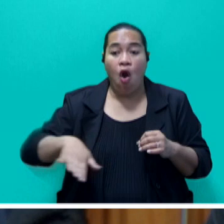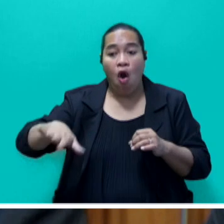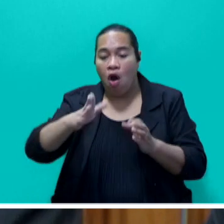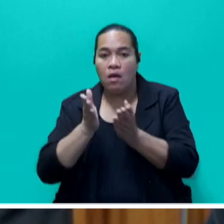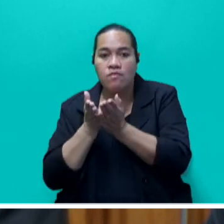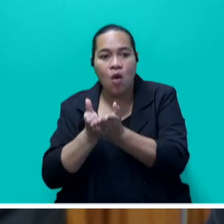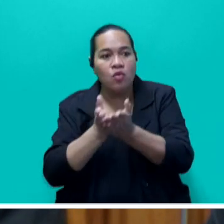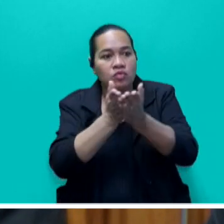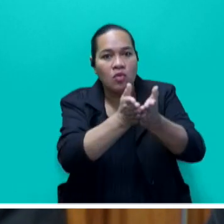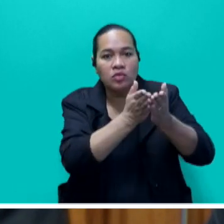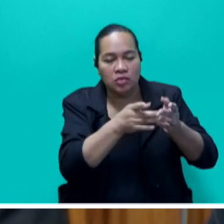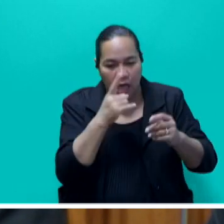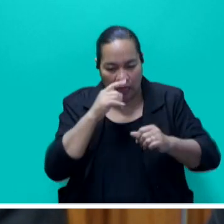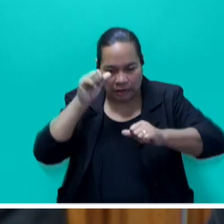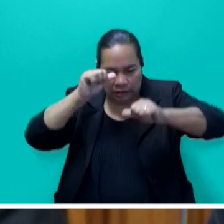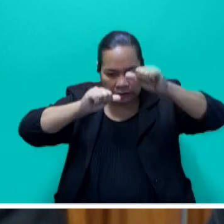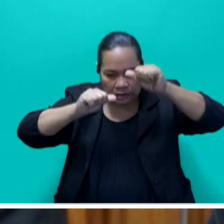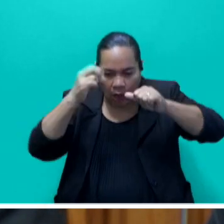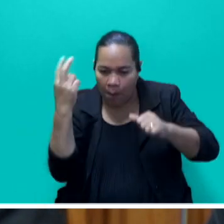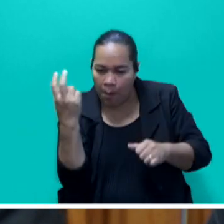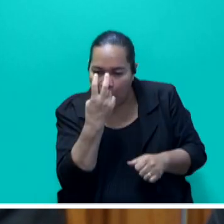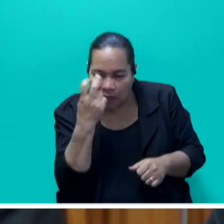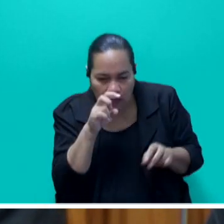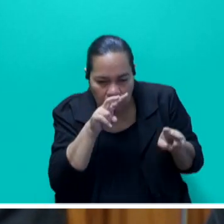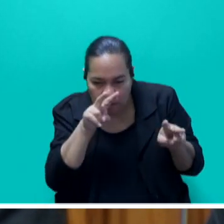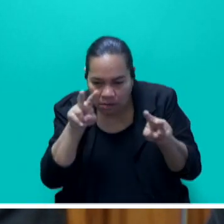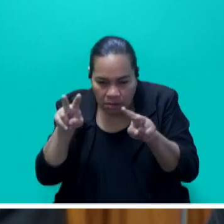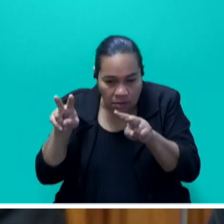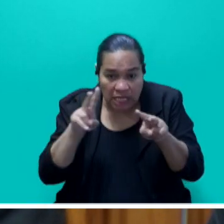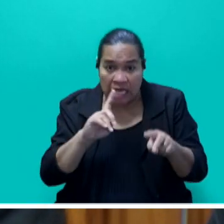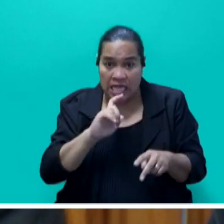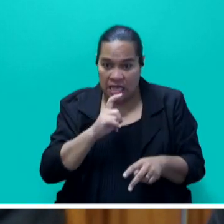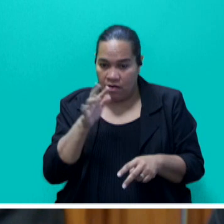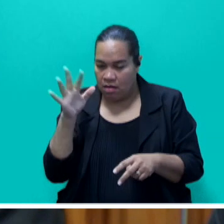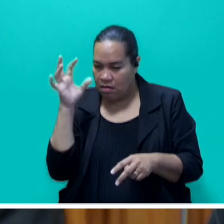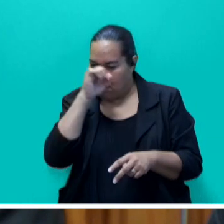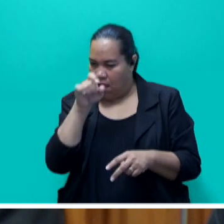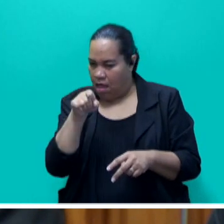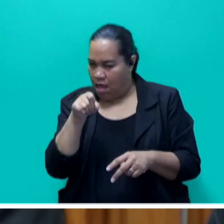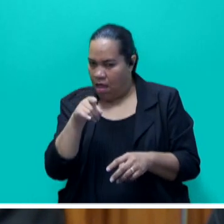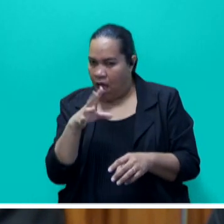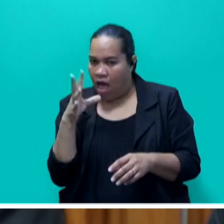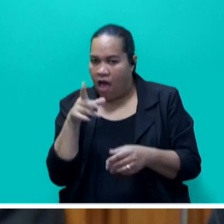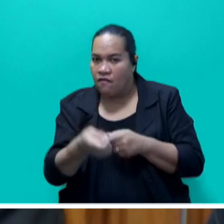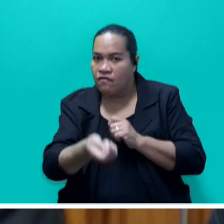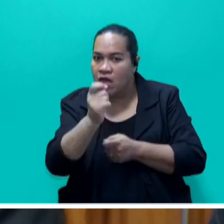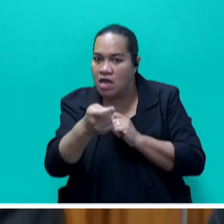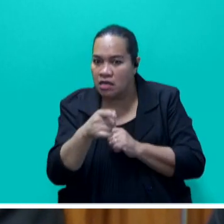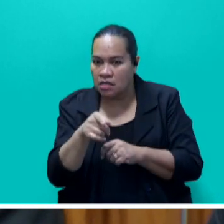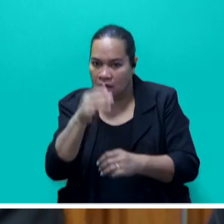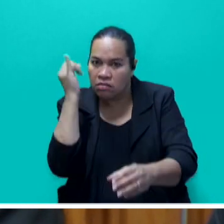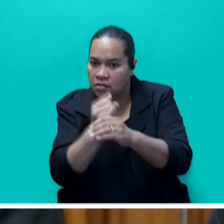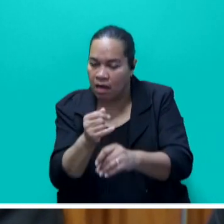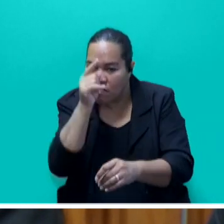Fiji is analyzed and monitored. If vessels are suspected of illegal fishing, these vessels are then tagged